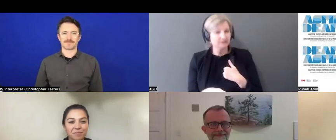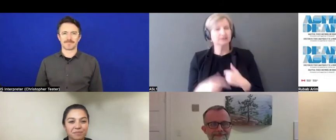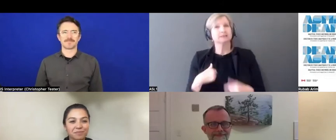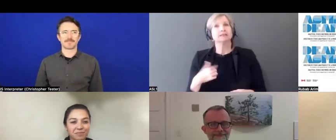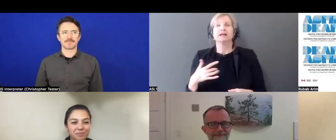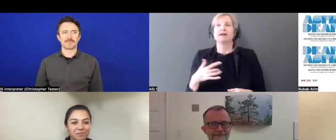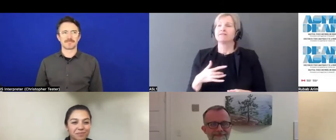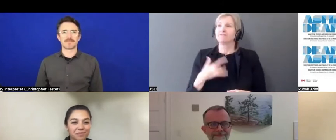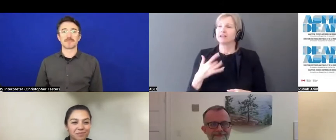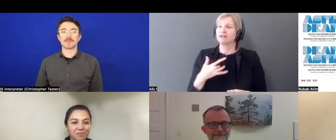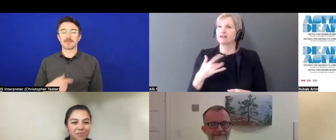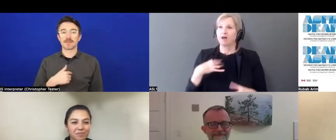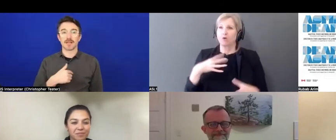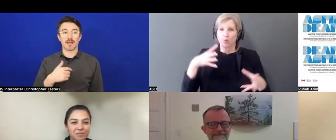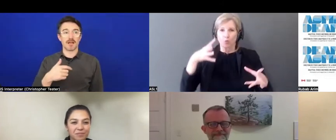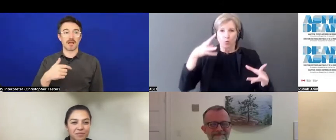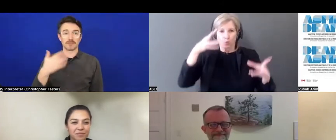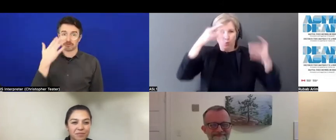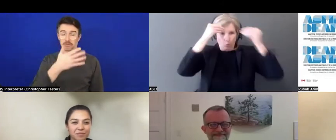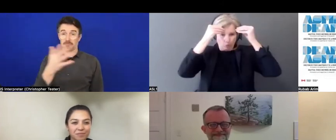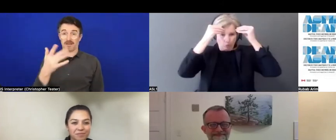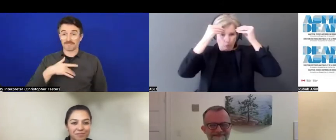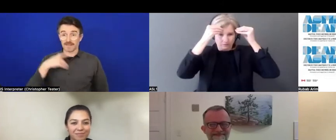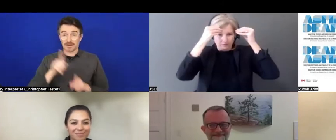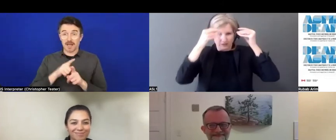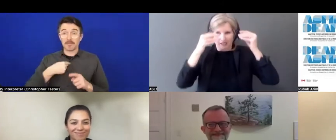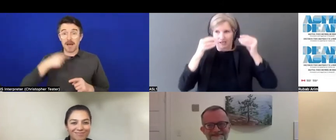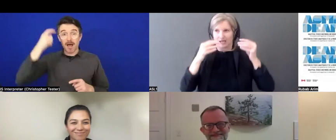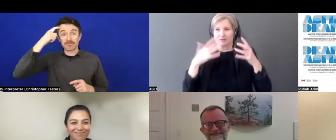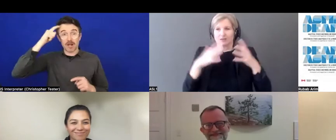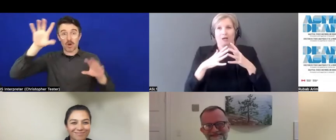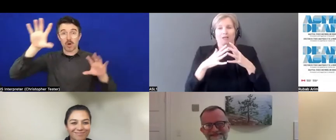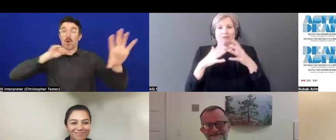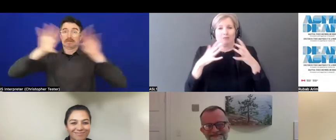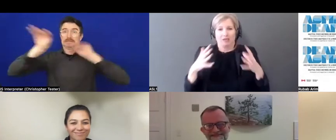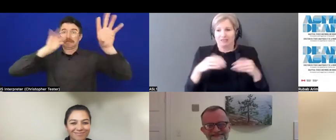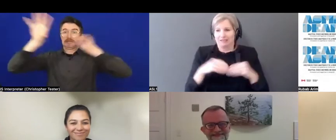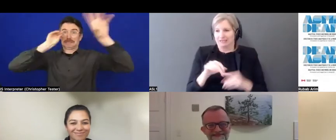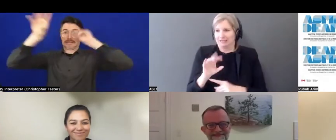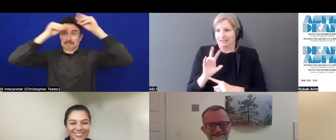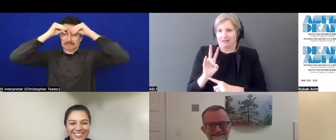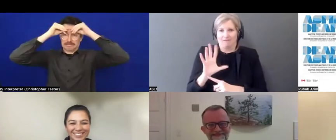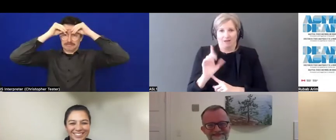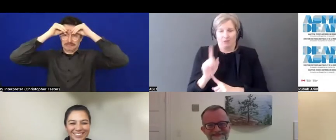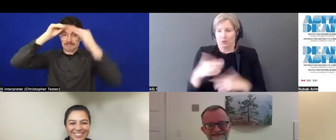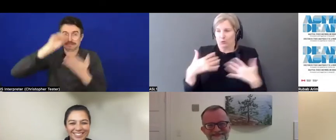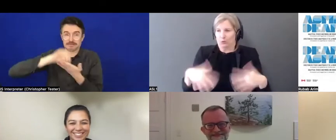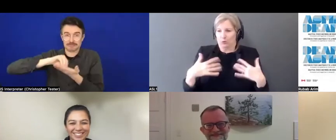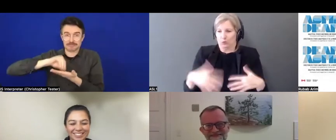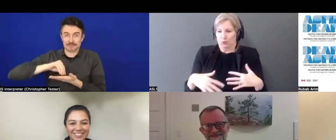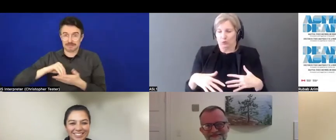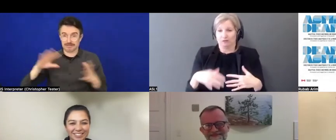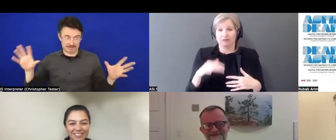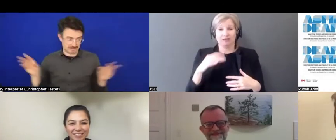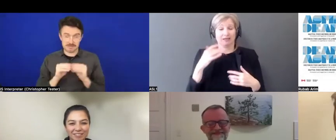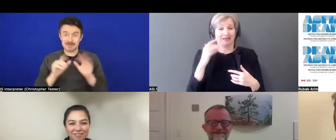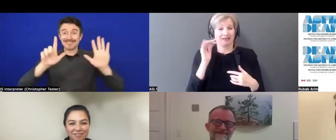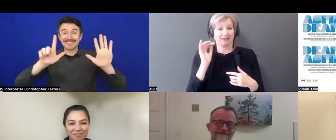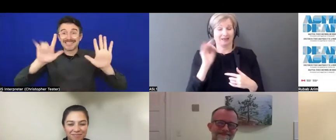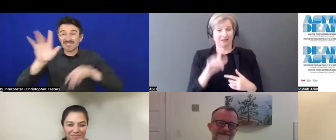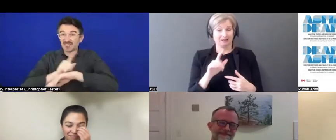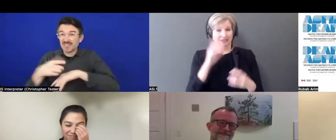like I've absorbed pretty much as is humanly possible in 75 minutes. It's a fascinating bunch